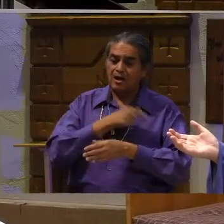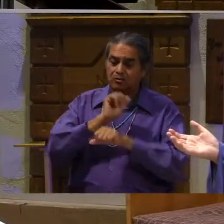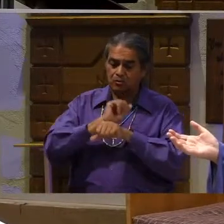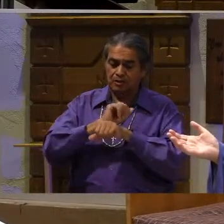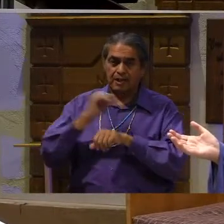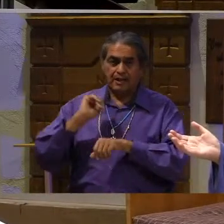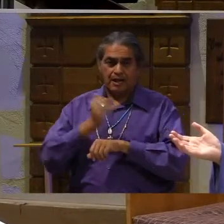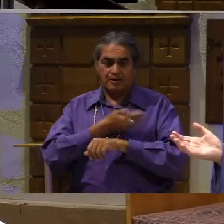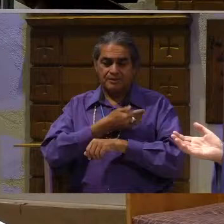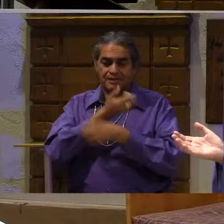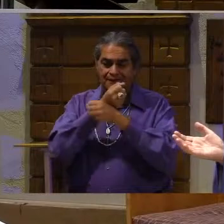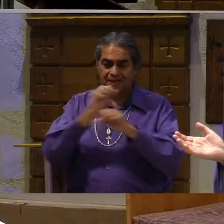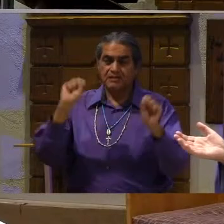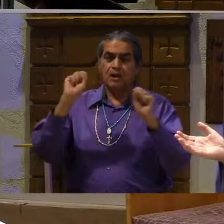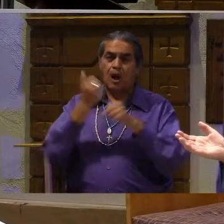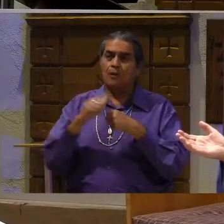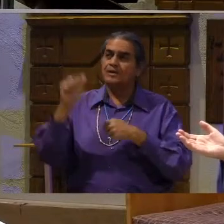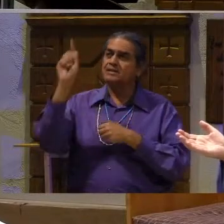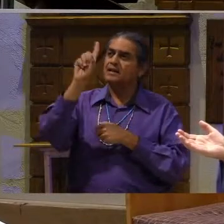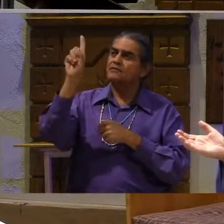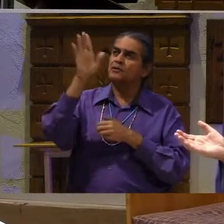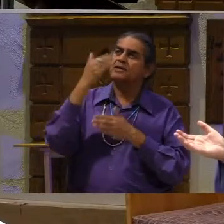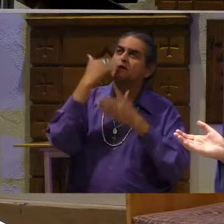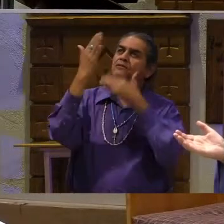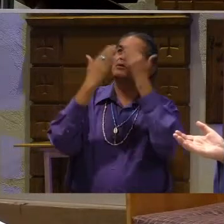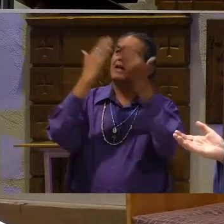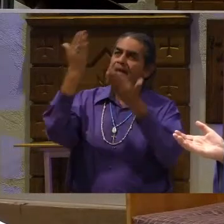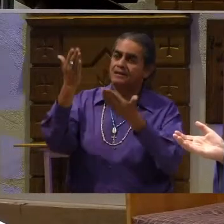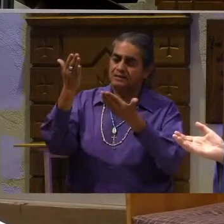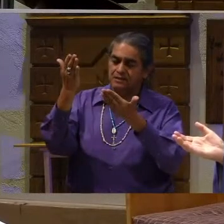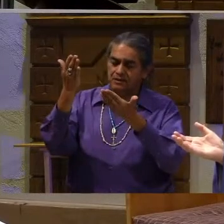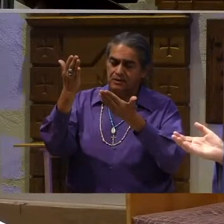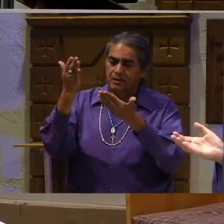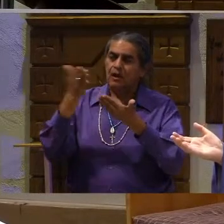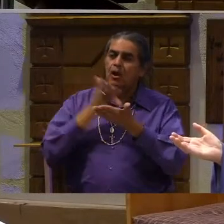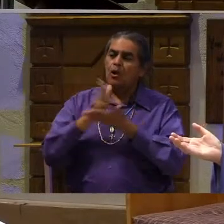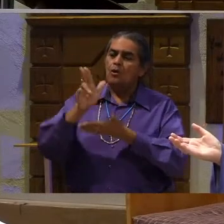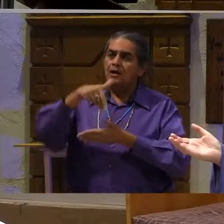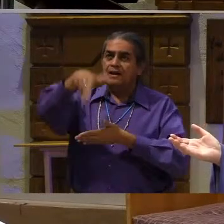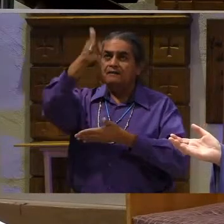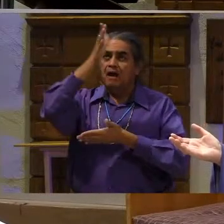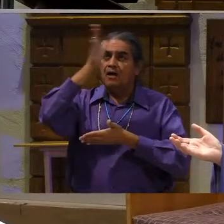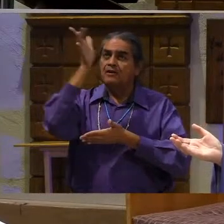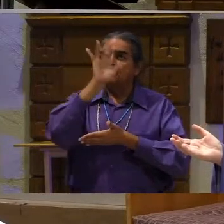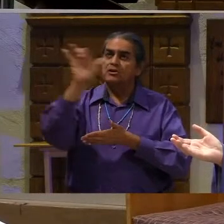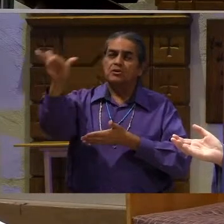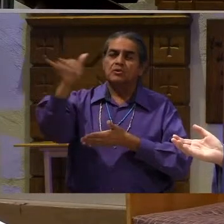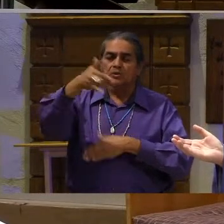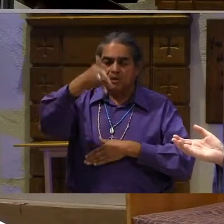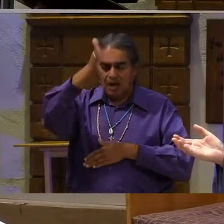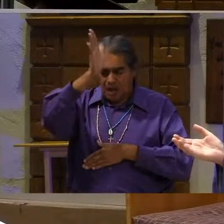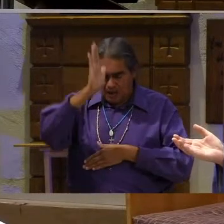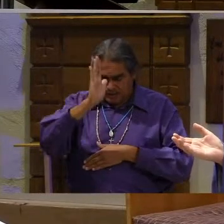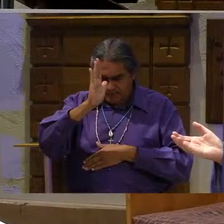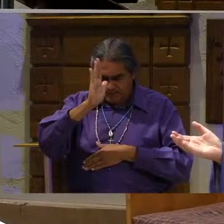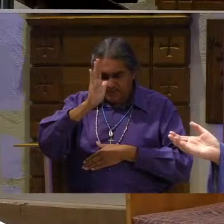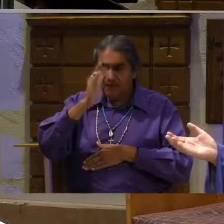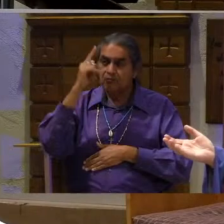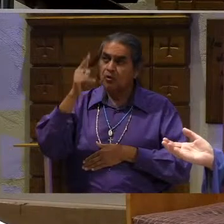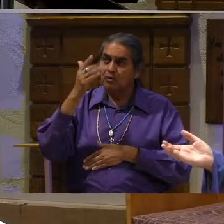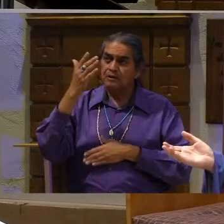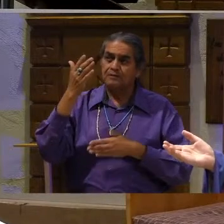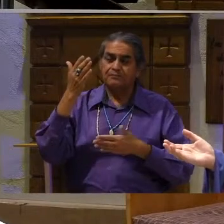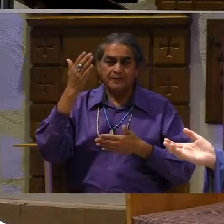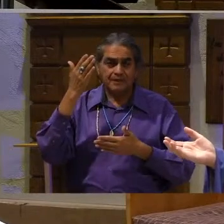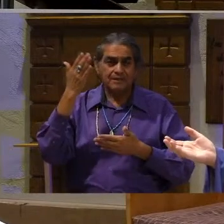our salvation, always and everywhere to give you thanks, Holy Father, eternal God. For he